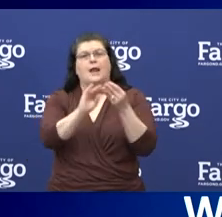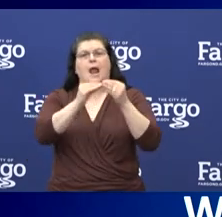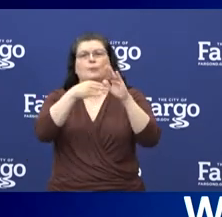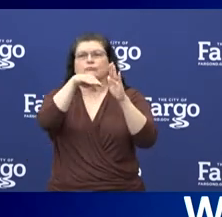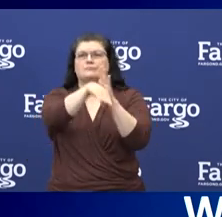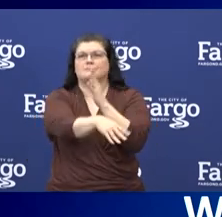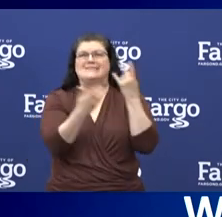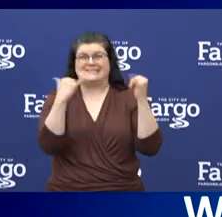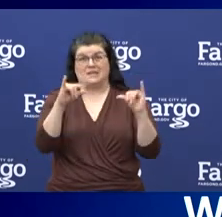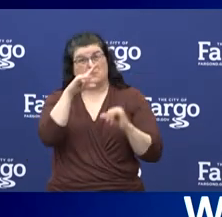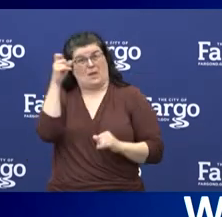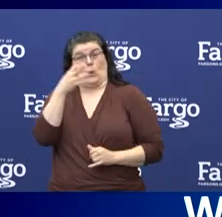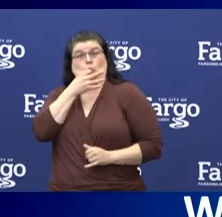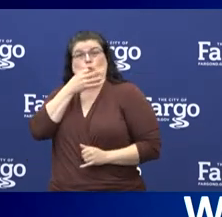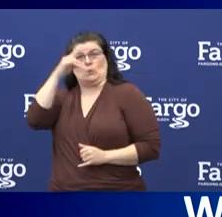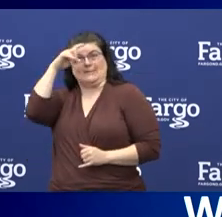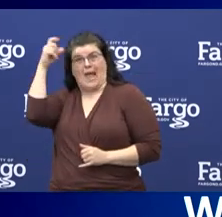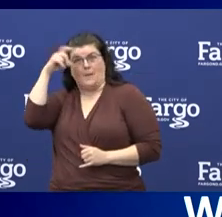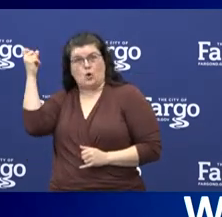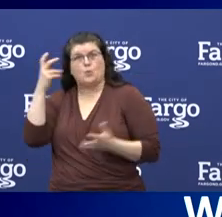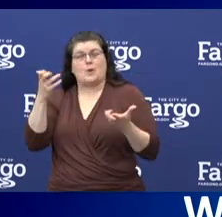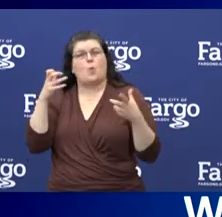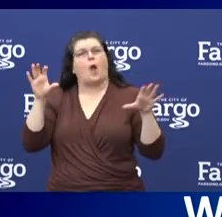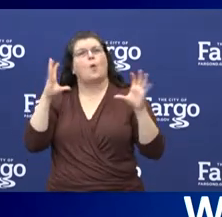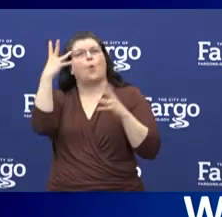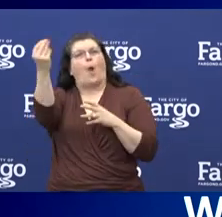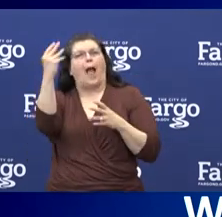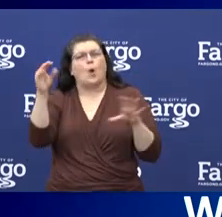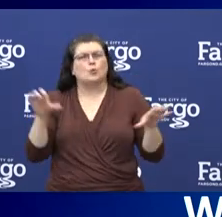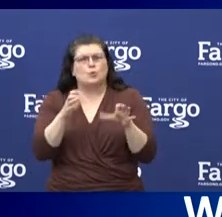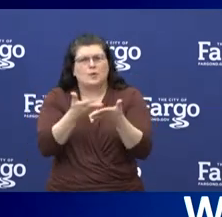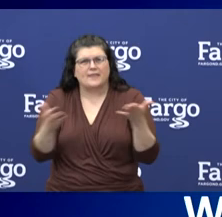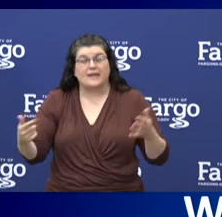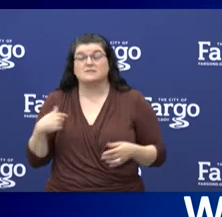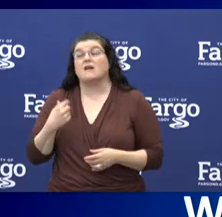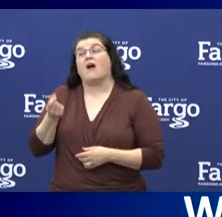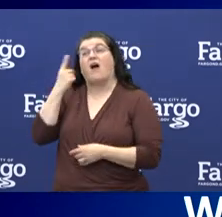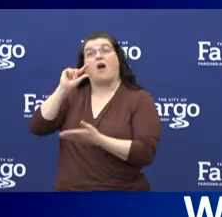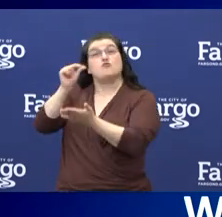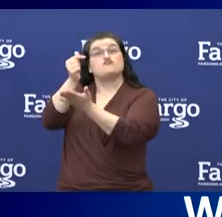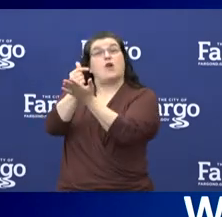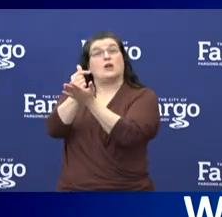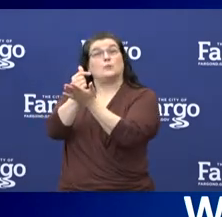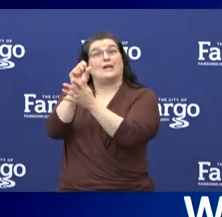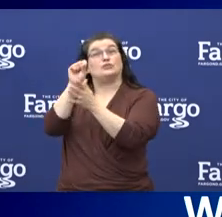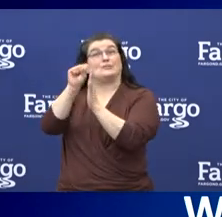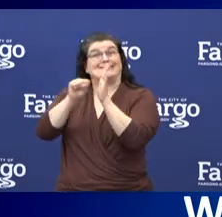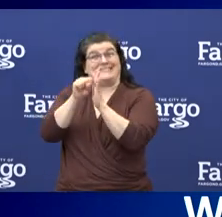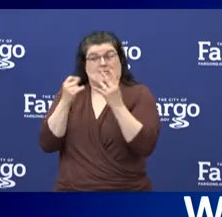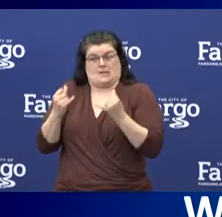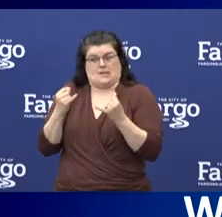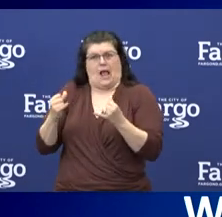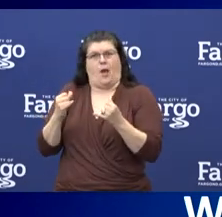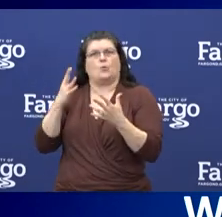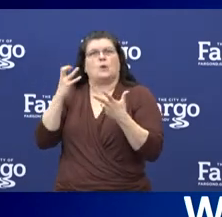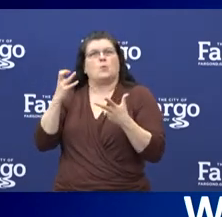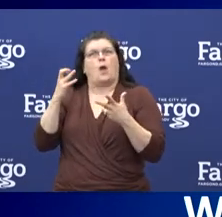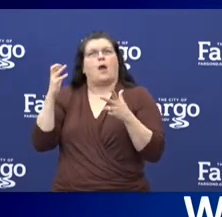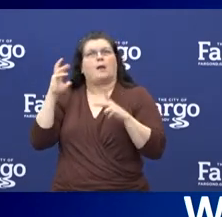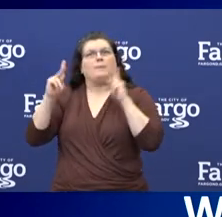things we want to do. Graduations are coming. It's a high-risk time in which people may increase the numbers and we may have a spread of this